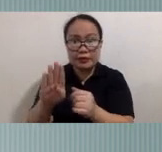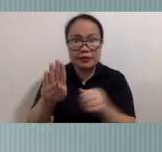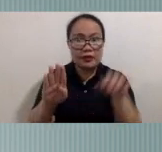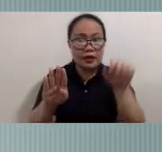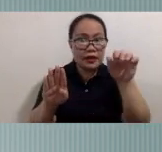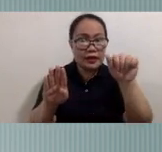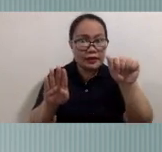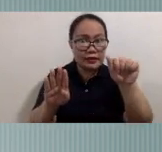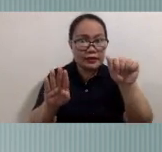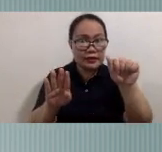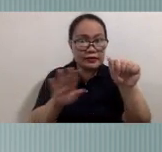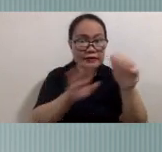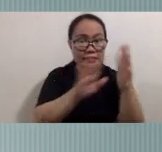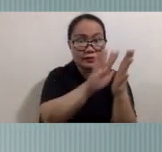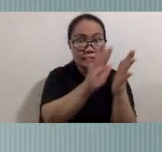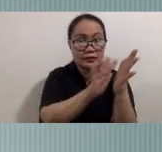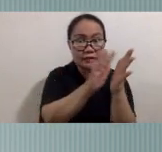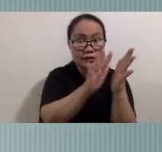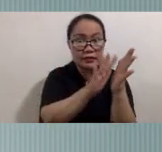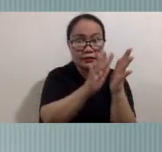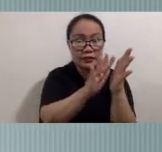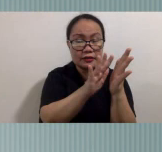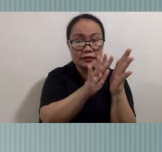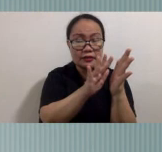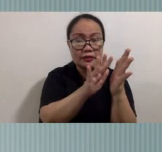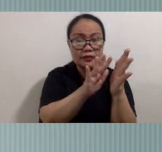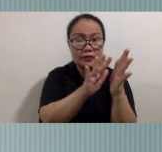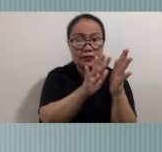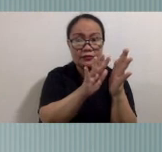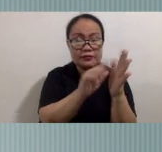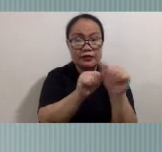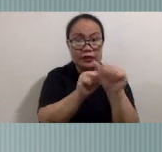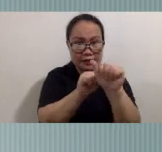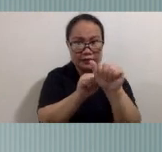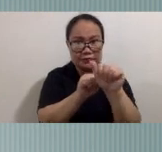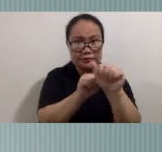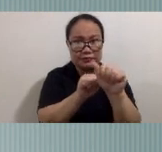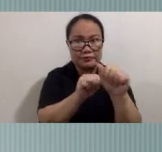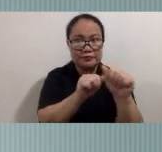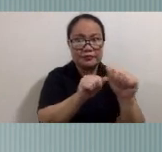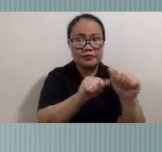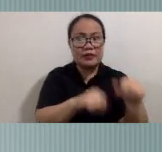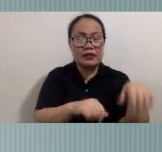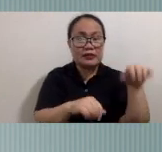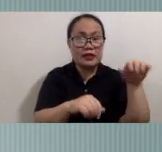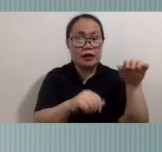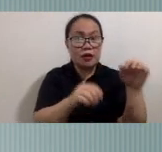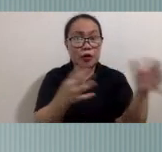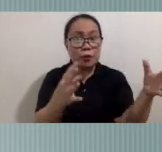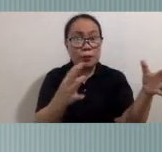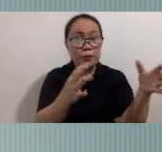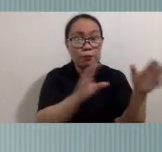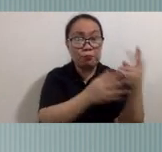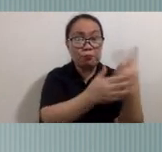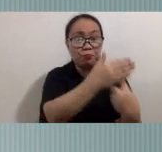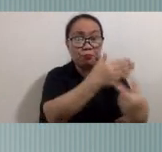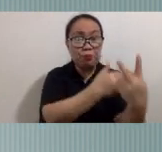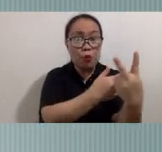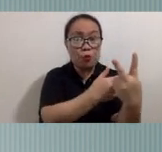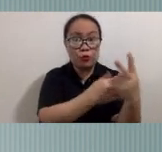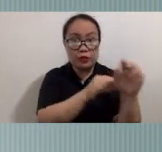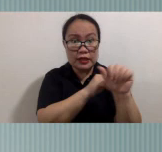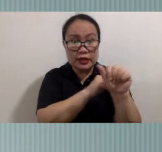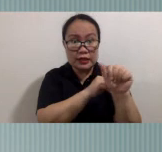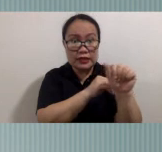shaded region, so this is A, set A. Now, this one, since both A and B are shaded,